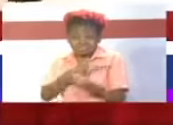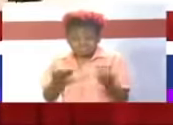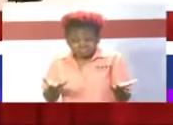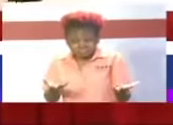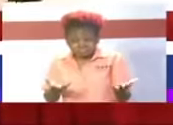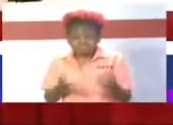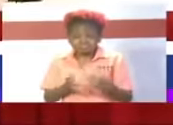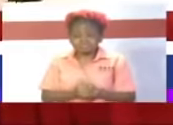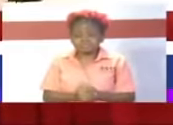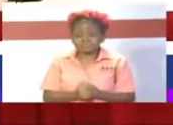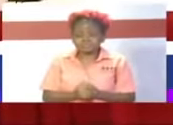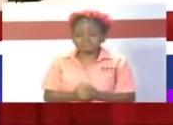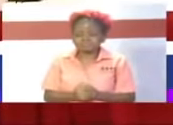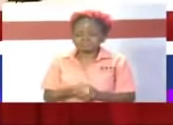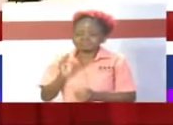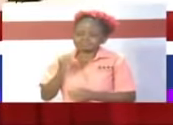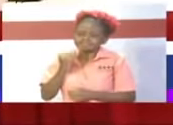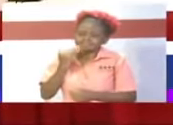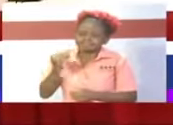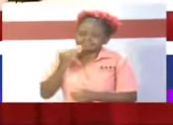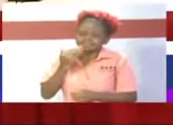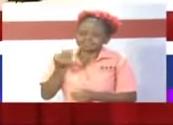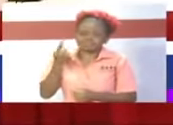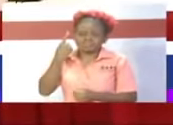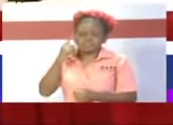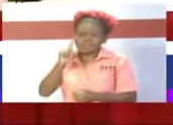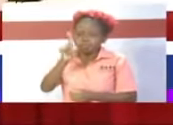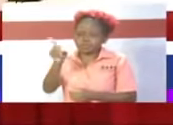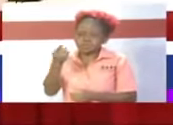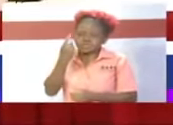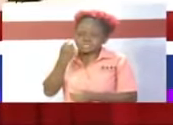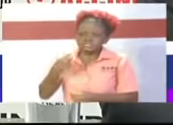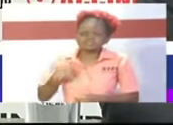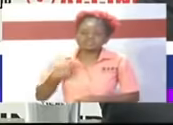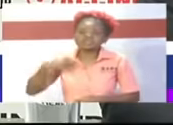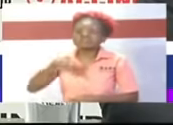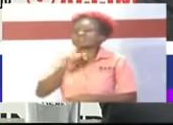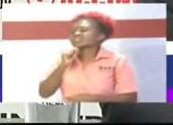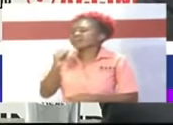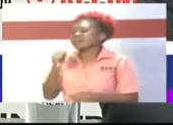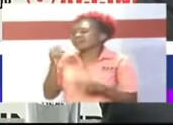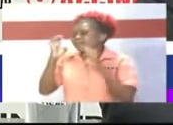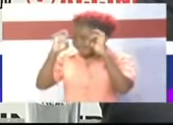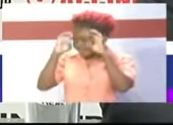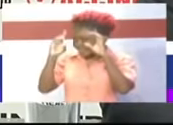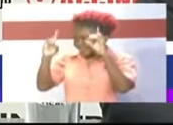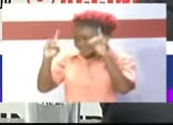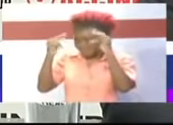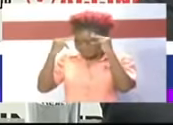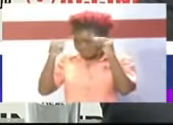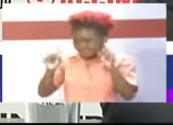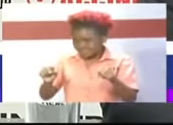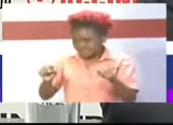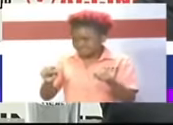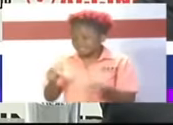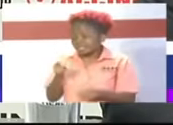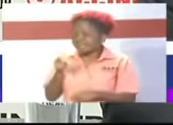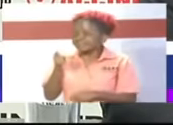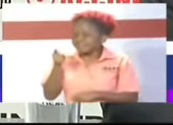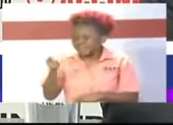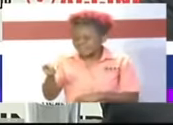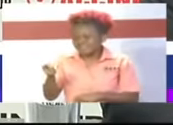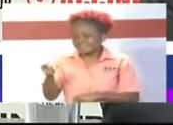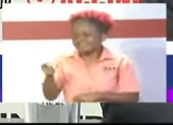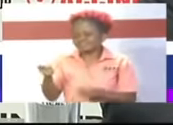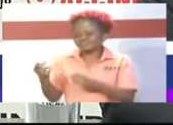Okay, thanks for the question. What we said is that the Education Ministry is responsible for that data and that we provide whatever support is needed in terms